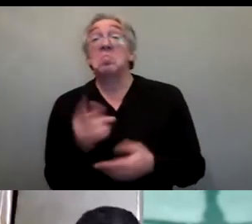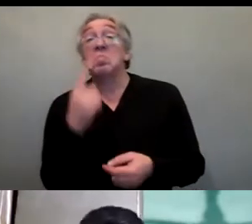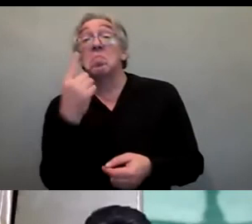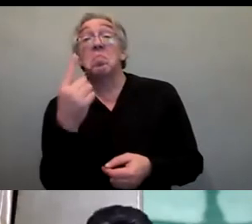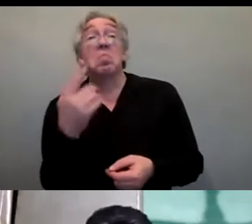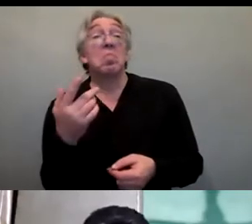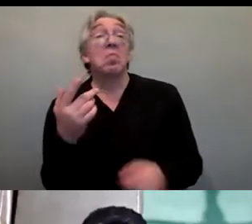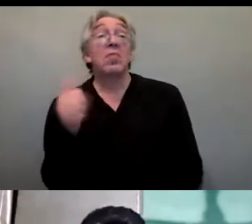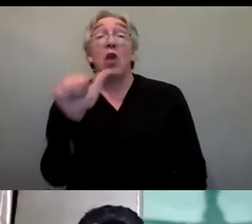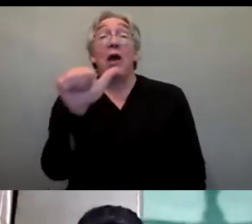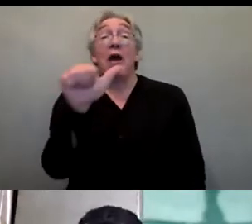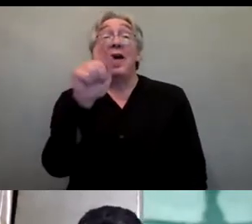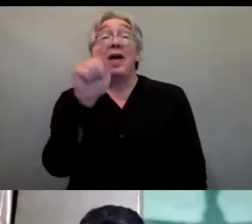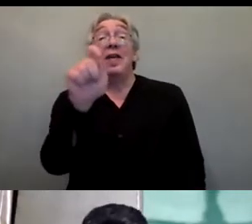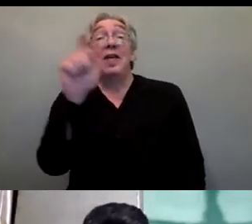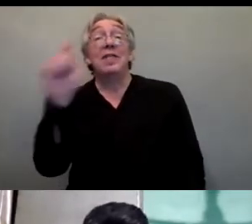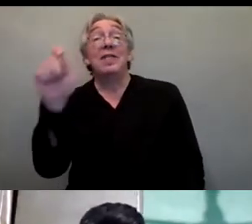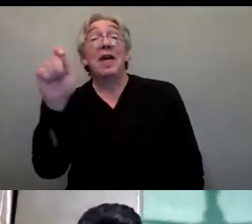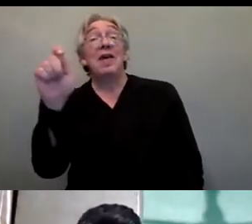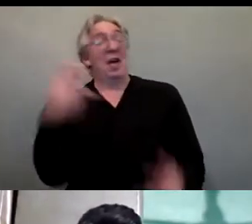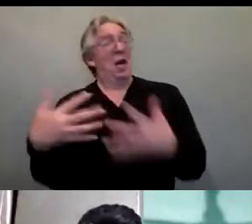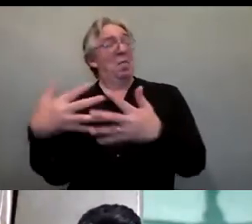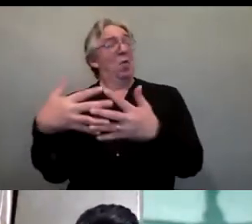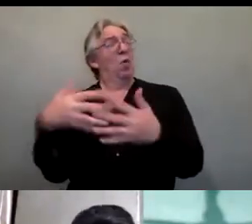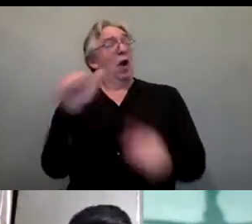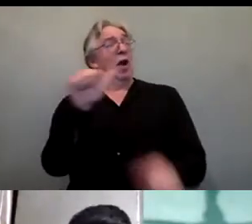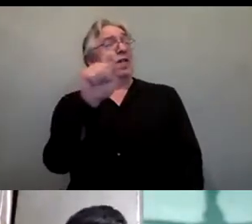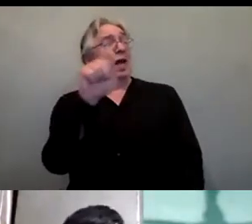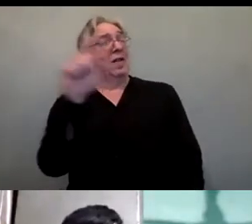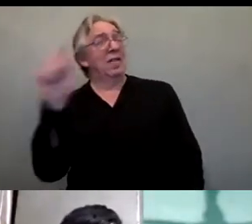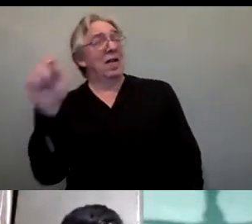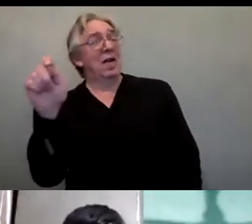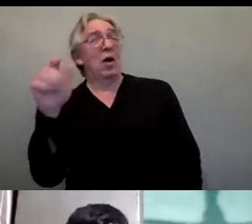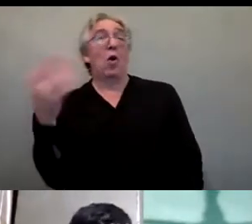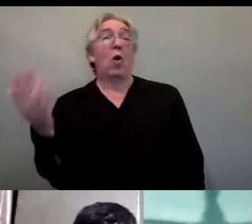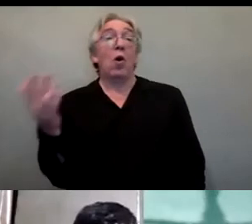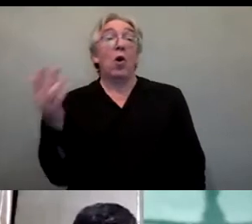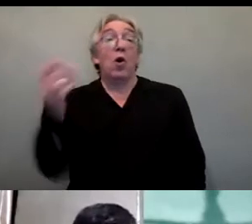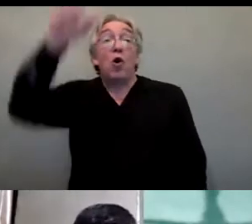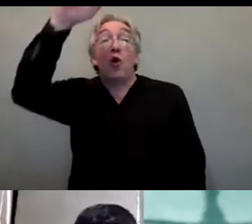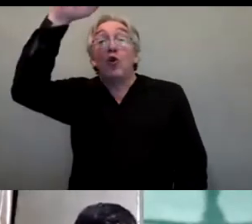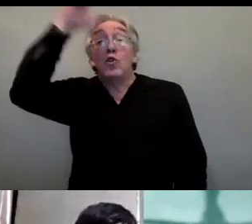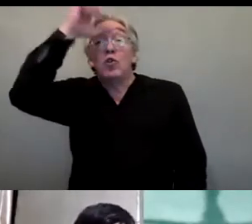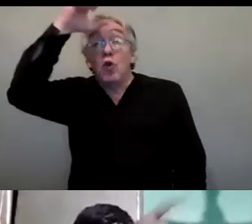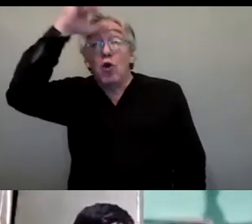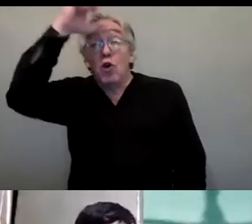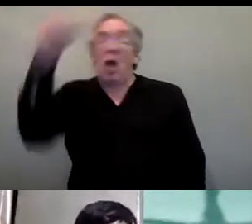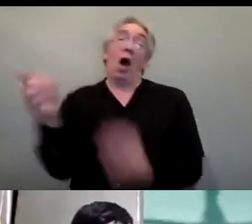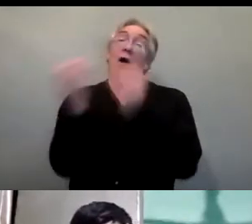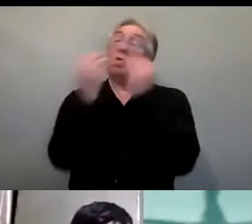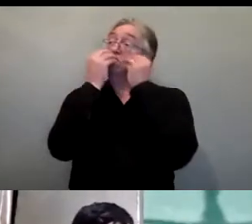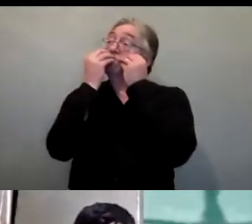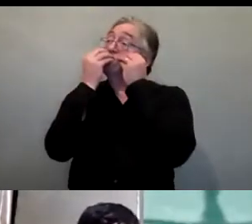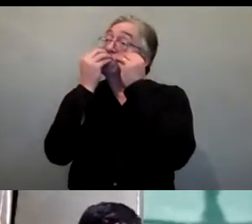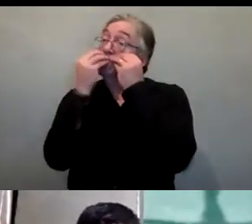AT&T in the US or Orange in Europe or Turkcell in Turkey, a remarkable example, or NTT Docomo in Japan,